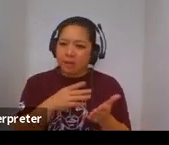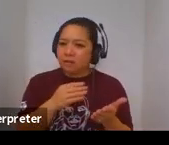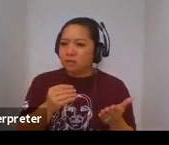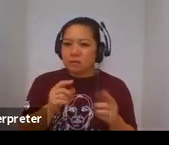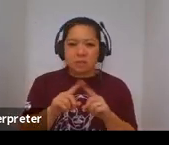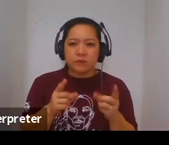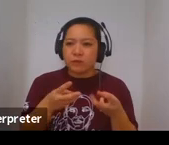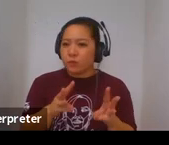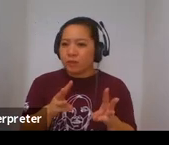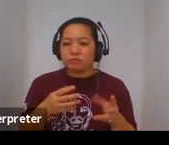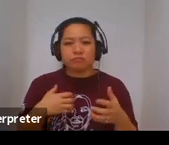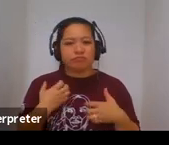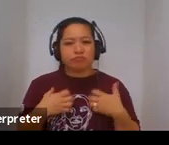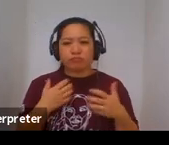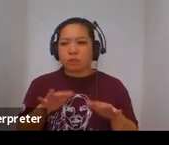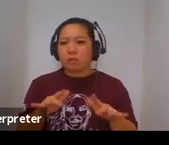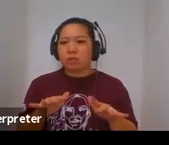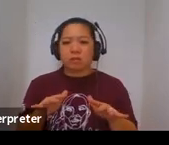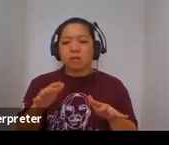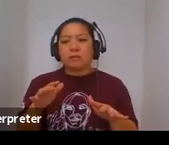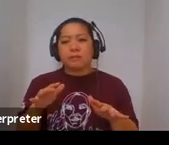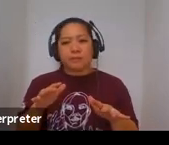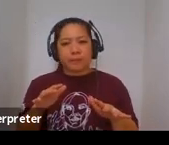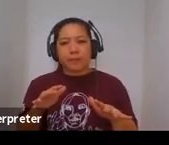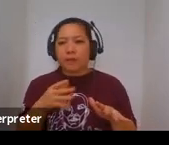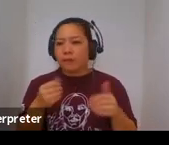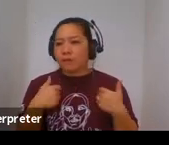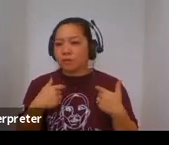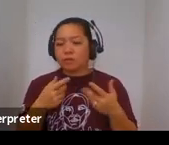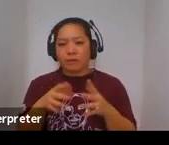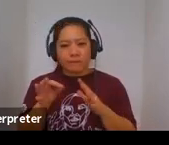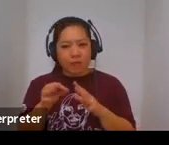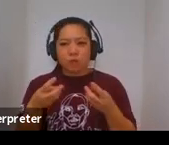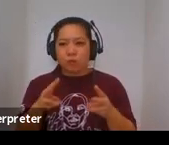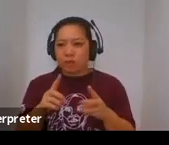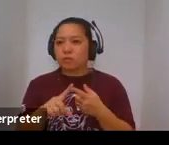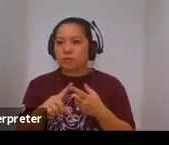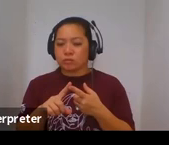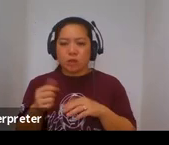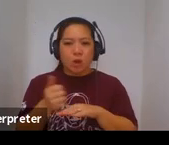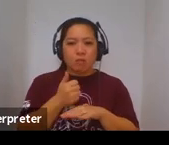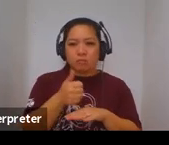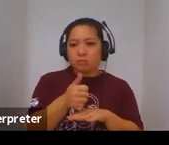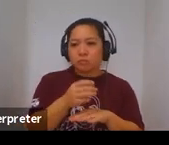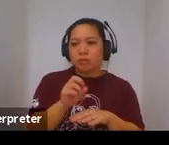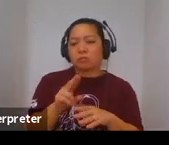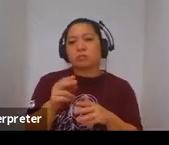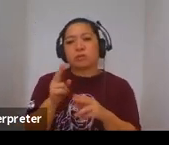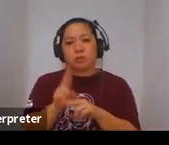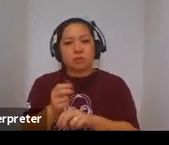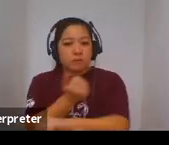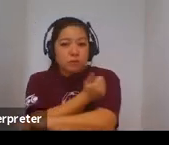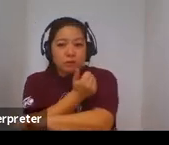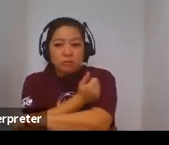different ways. It also often requires coping mechanisms that can cause harm, like the use of substances